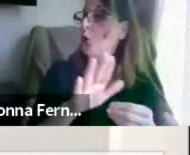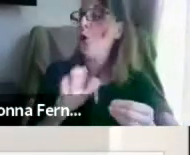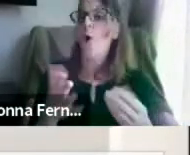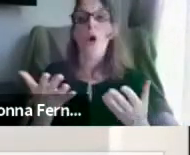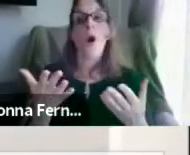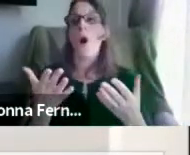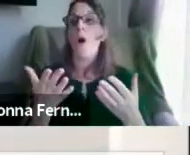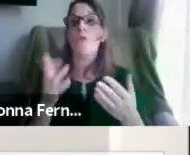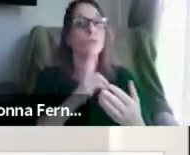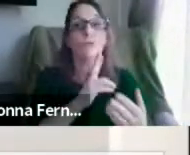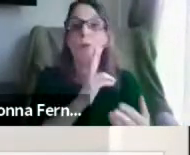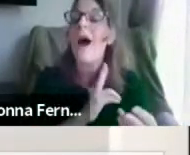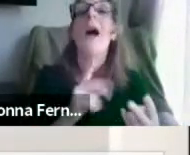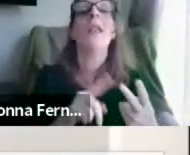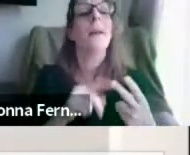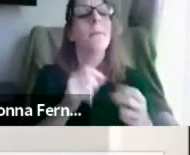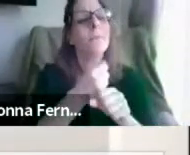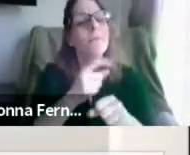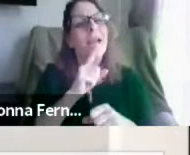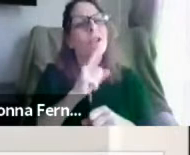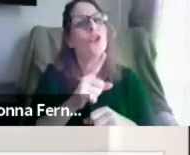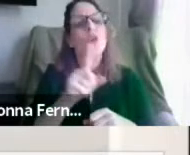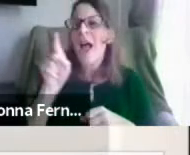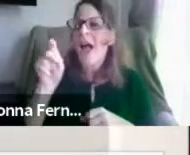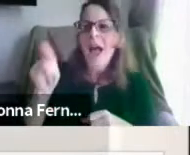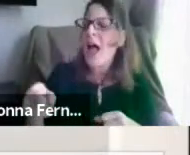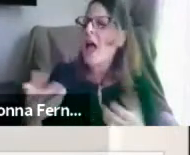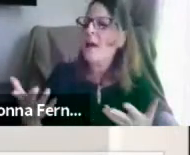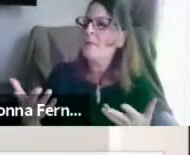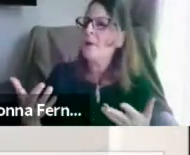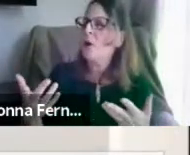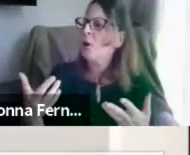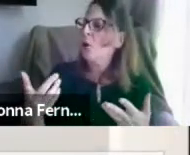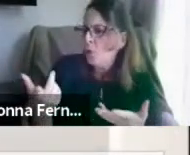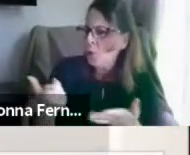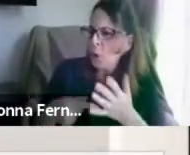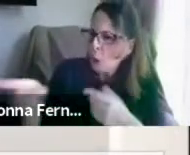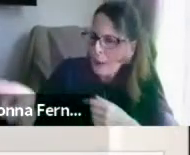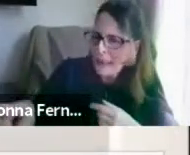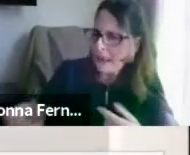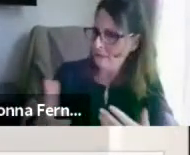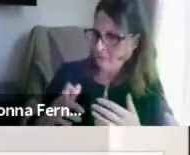whatever, make sure that you ask them what they would do to make them feel comfortable.